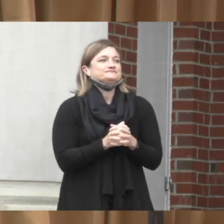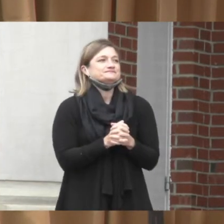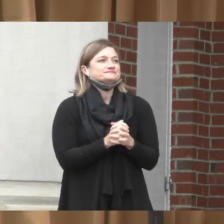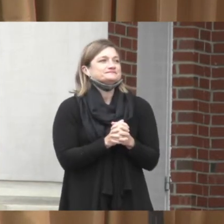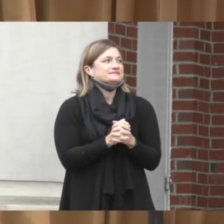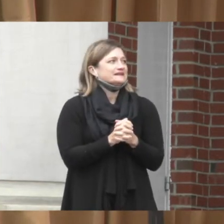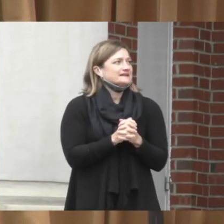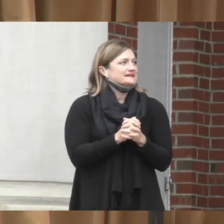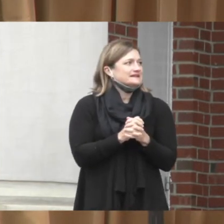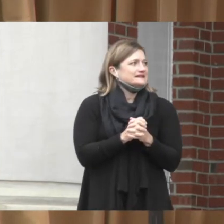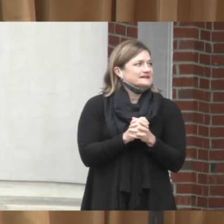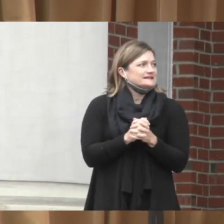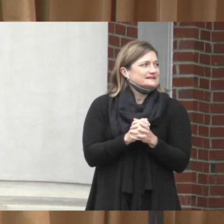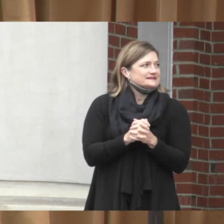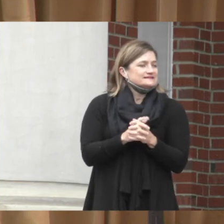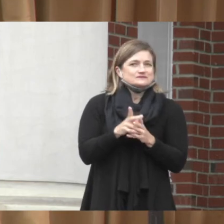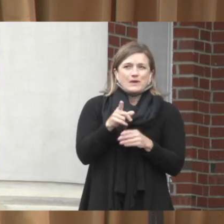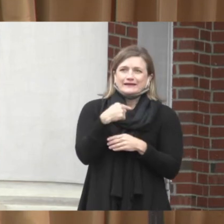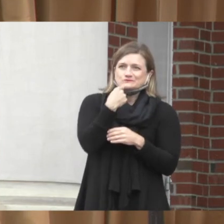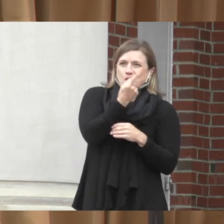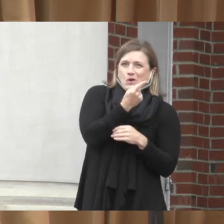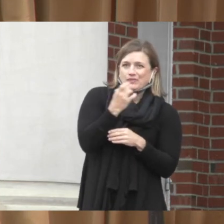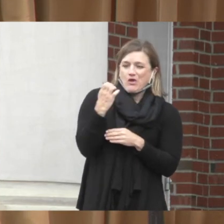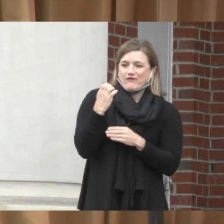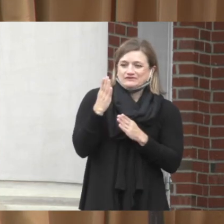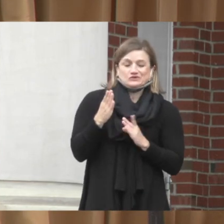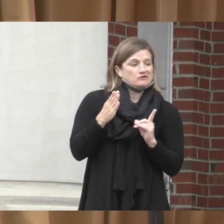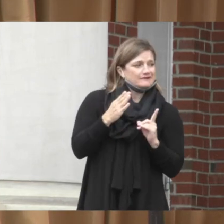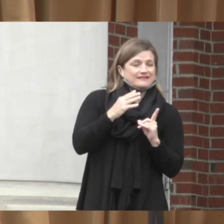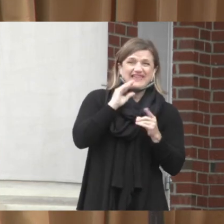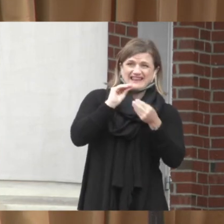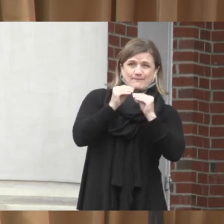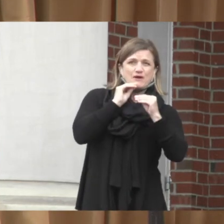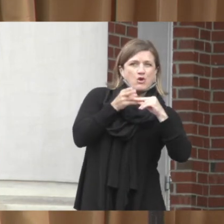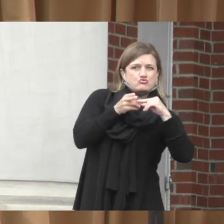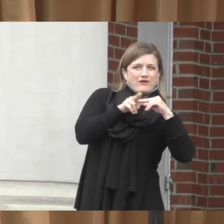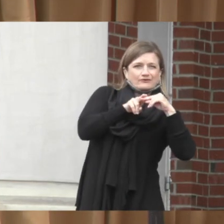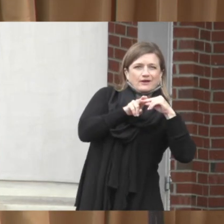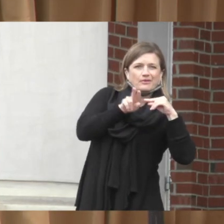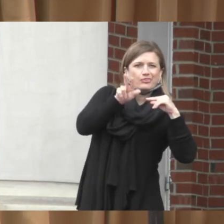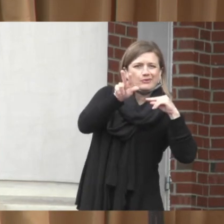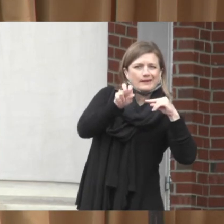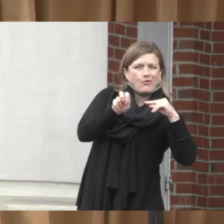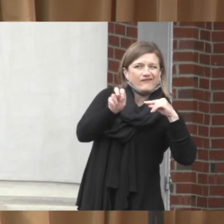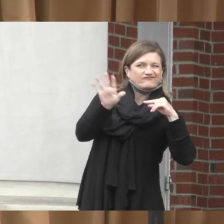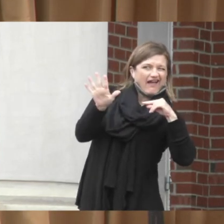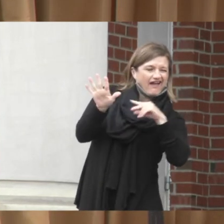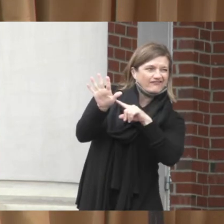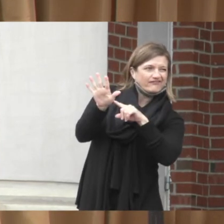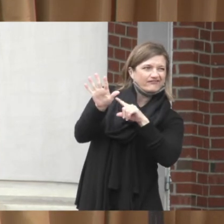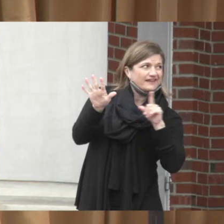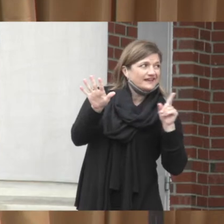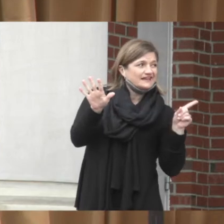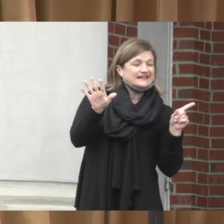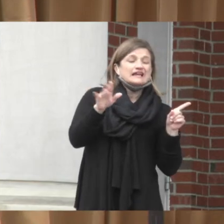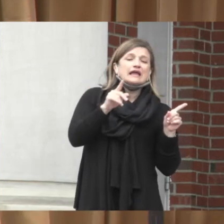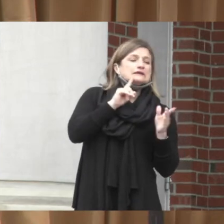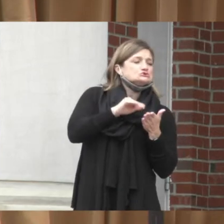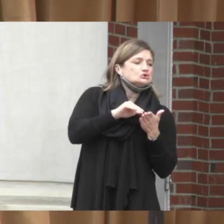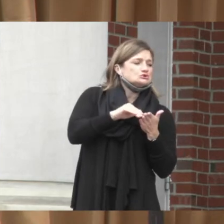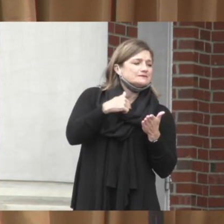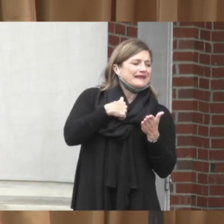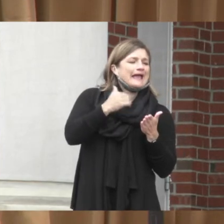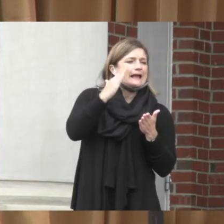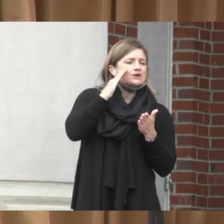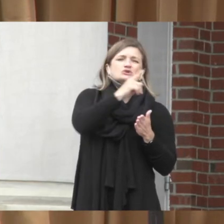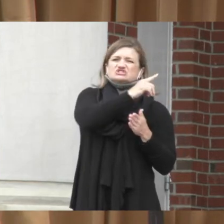So as I told the chief academic officer earlier, I'm gonna round that up to about a 3.5, and she'll excuse me because the math